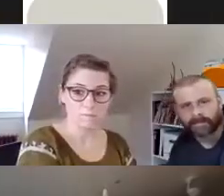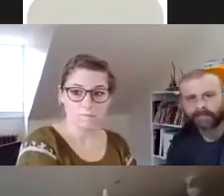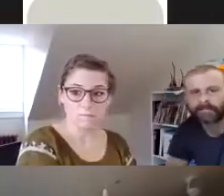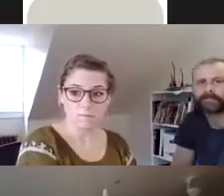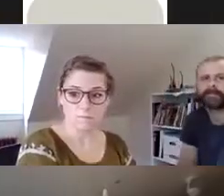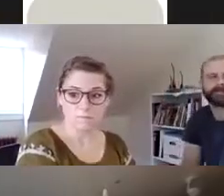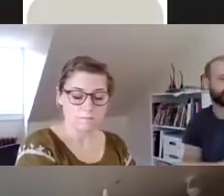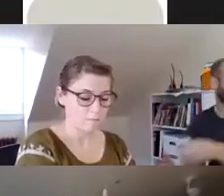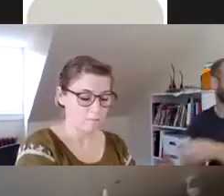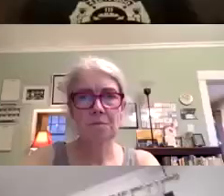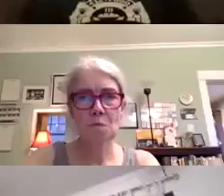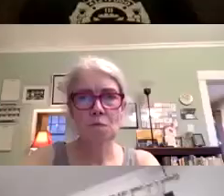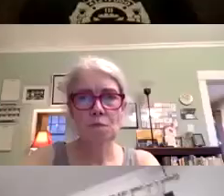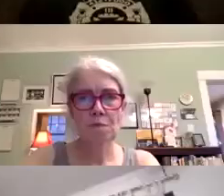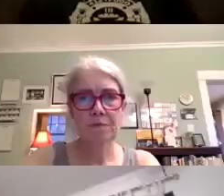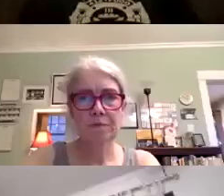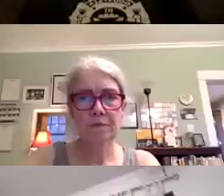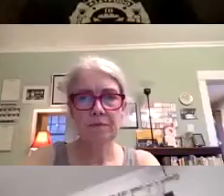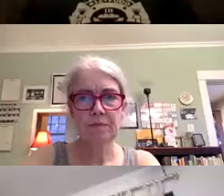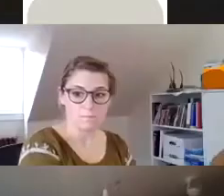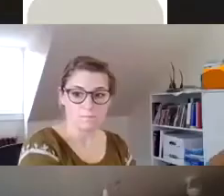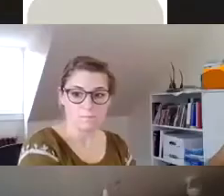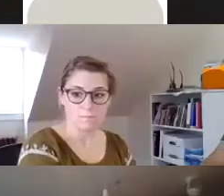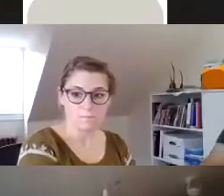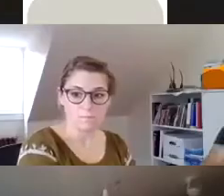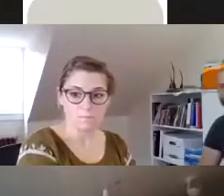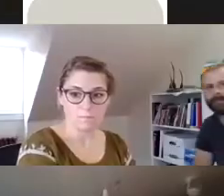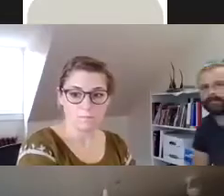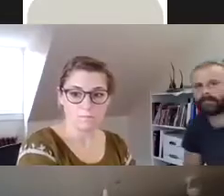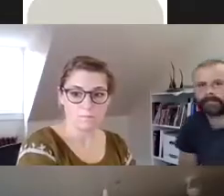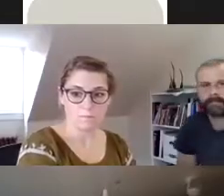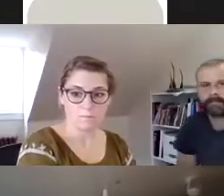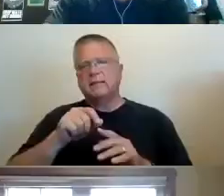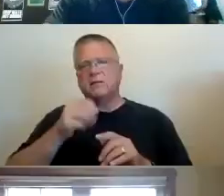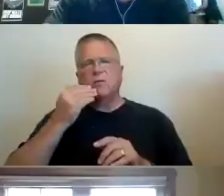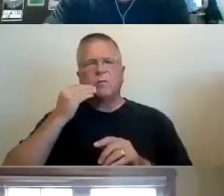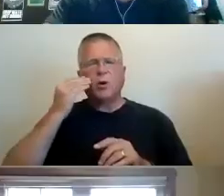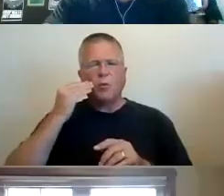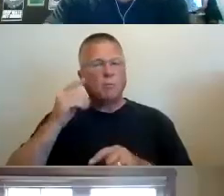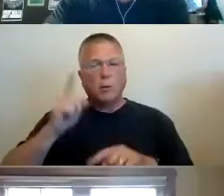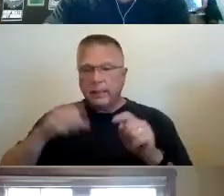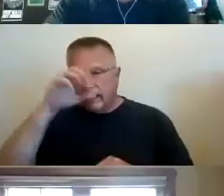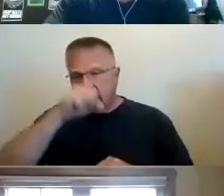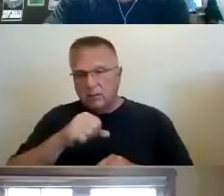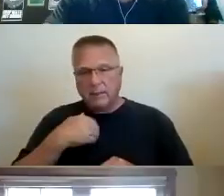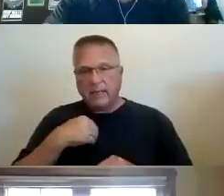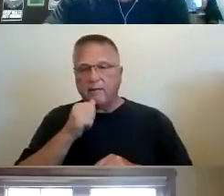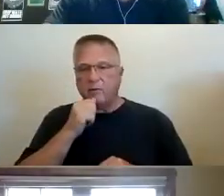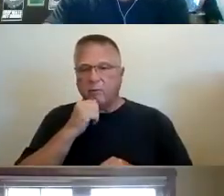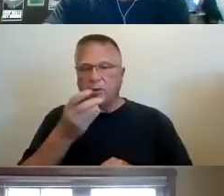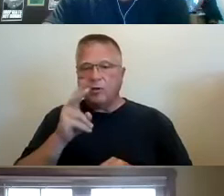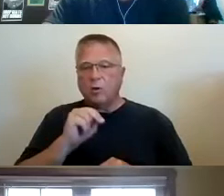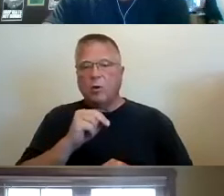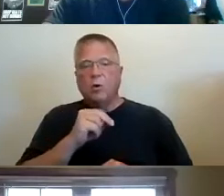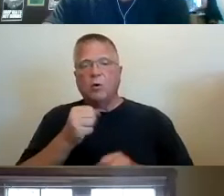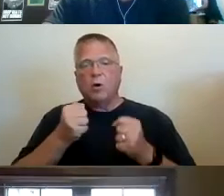20 minutes travel of home, and that we can't assume that they have a private automobile with which to do this trip. That trip, you